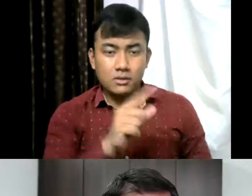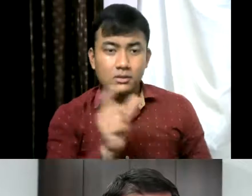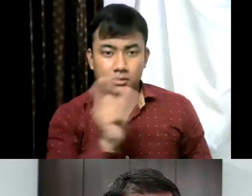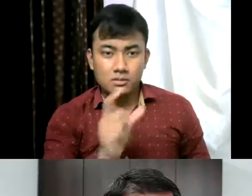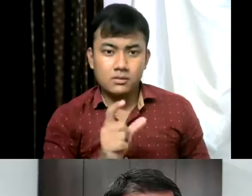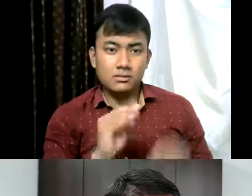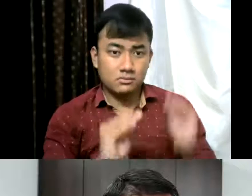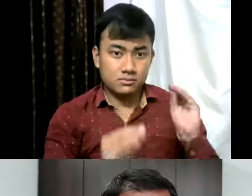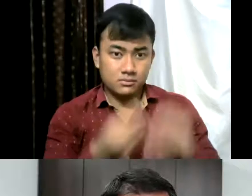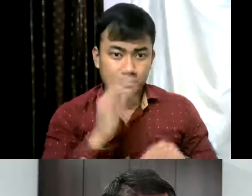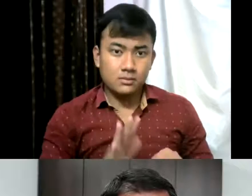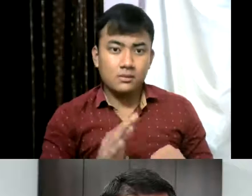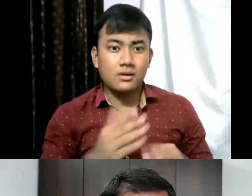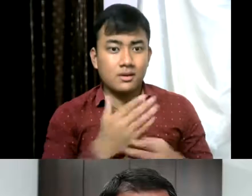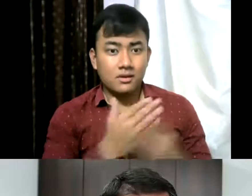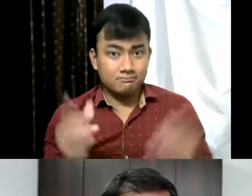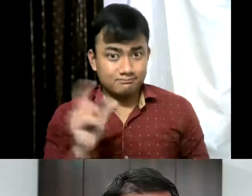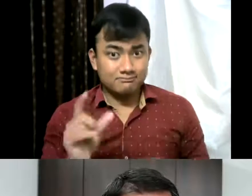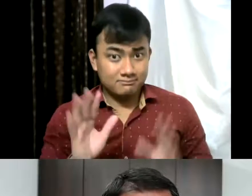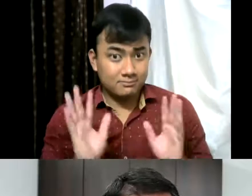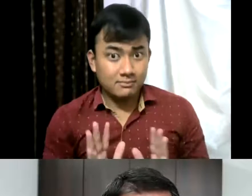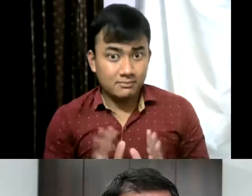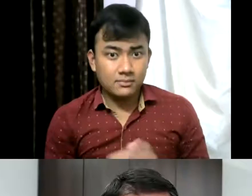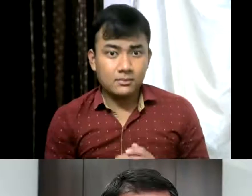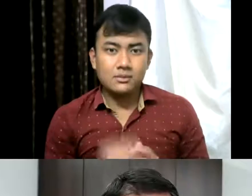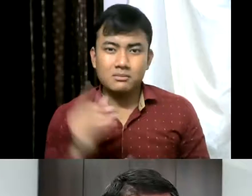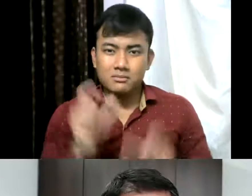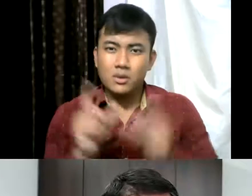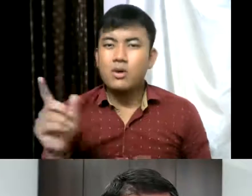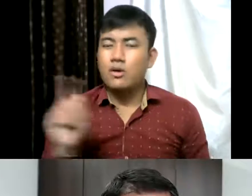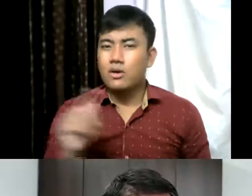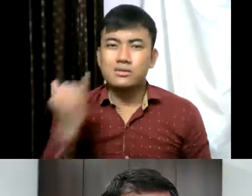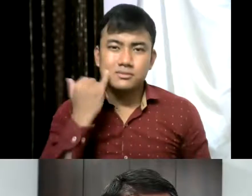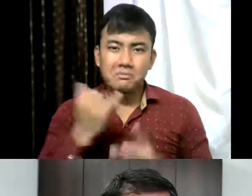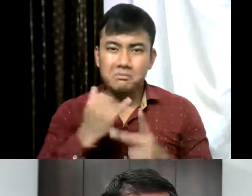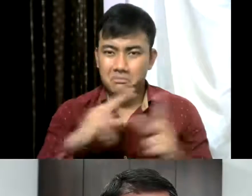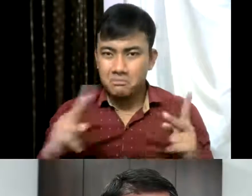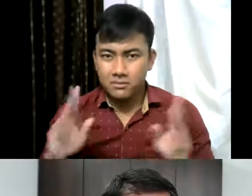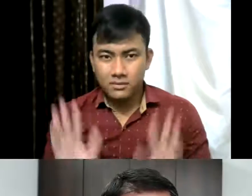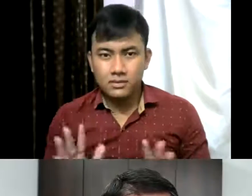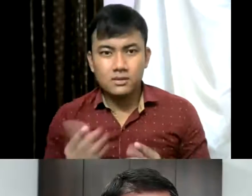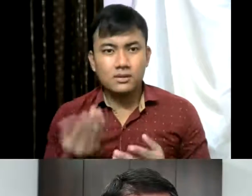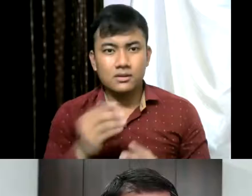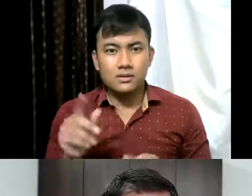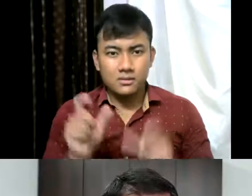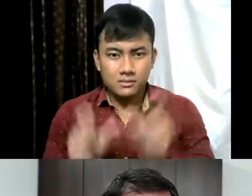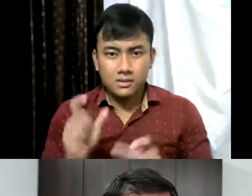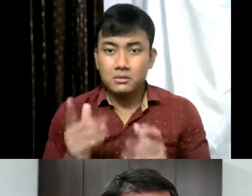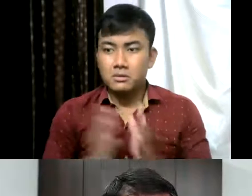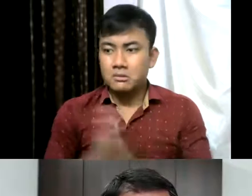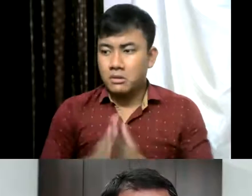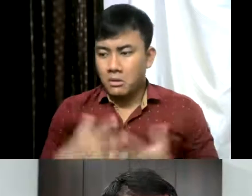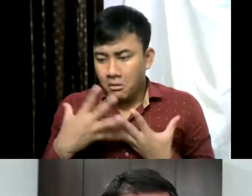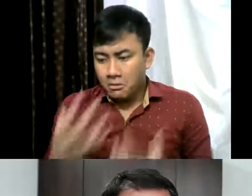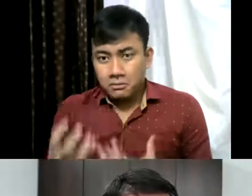So one is also seeing amorphous ways in which sexuality is being played out, that all of these, the horniness that Ankit